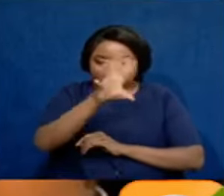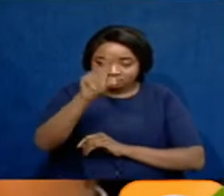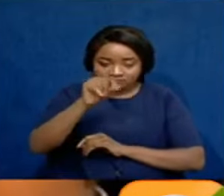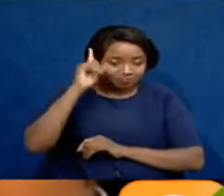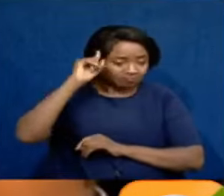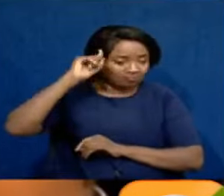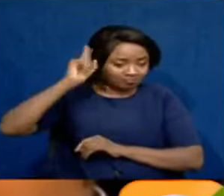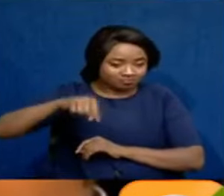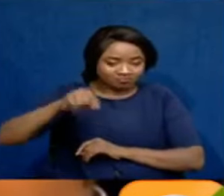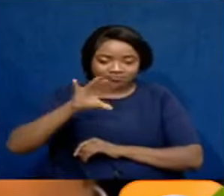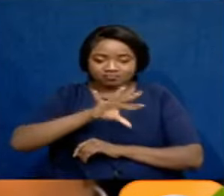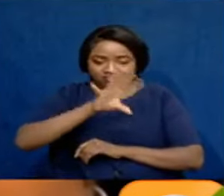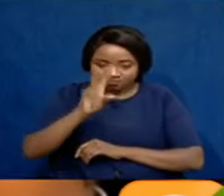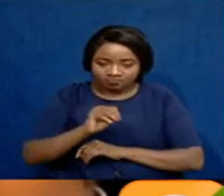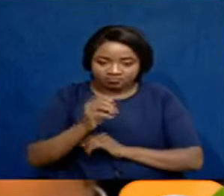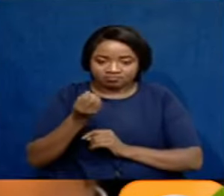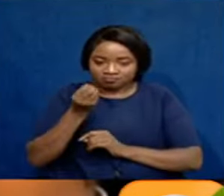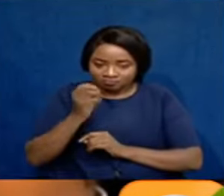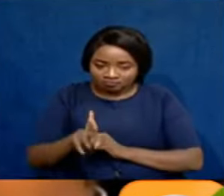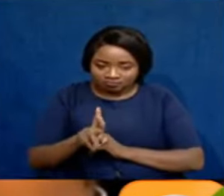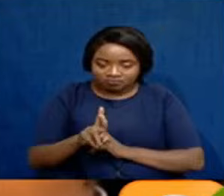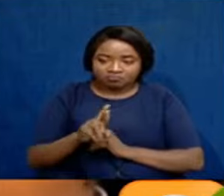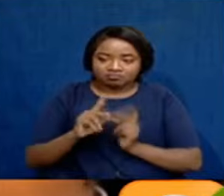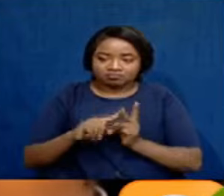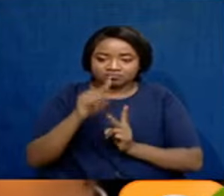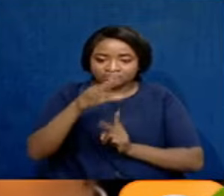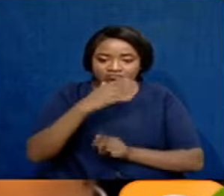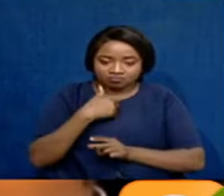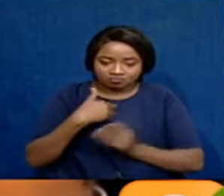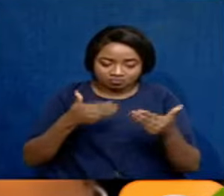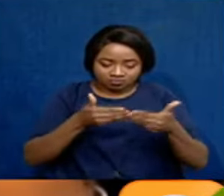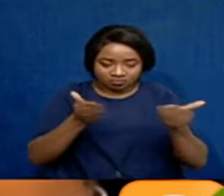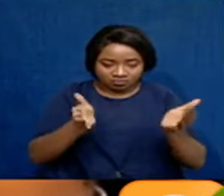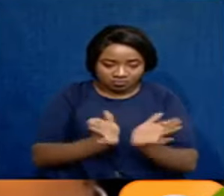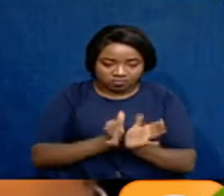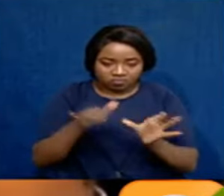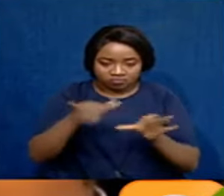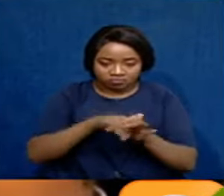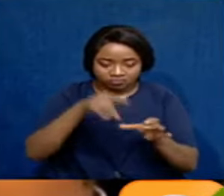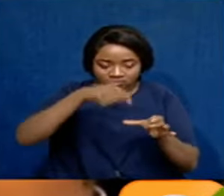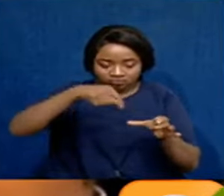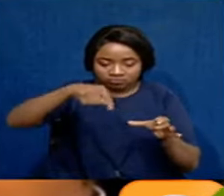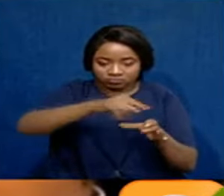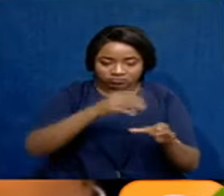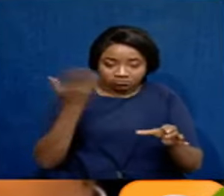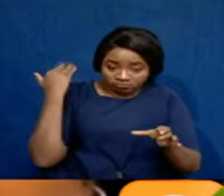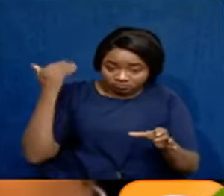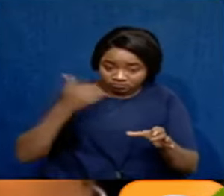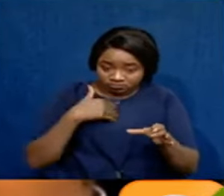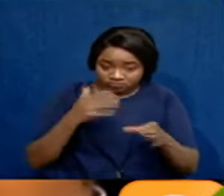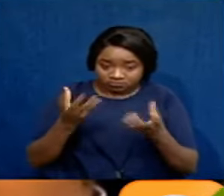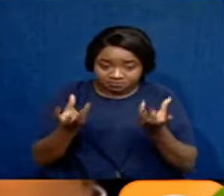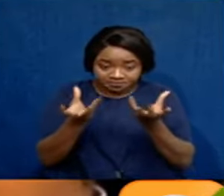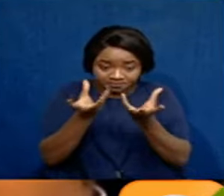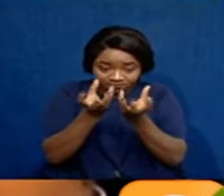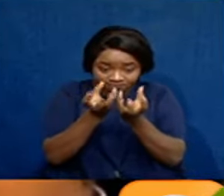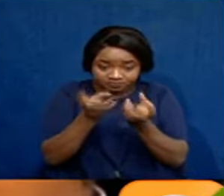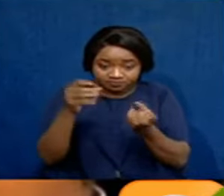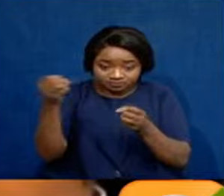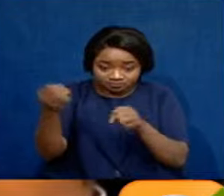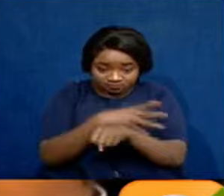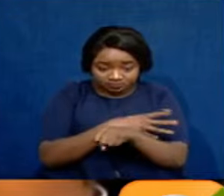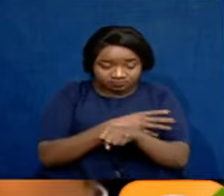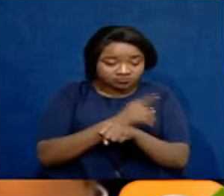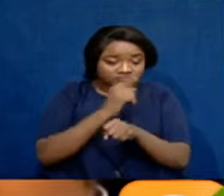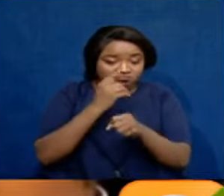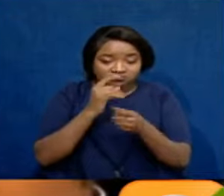African, mm-hmm. or if you have a family member who has had prostate cancer, irrespective of your race,